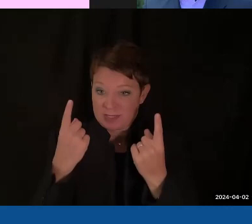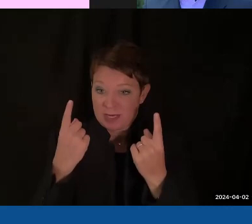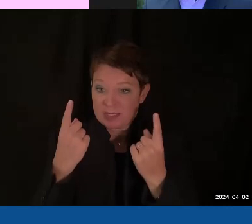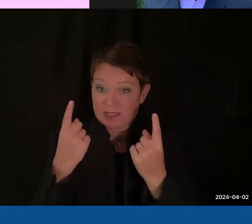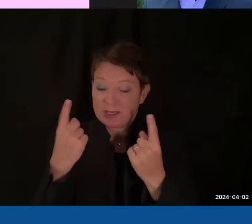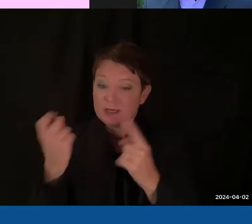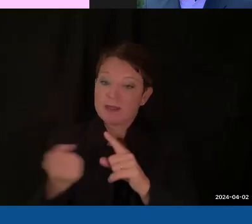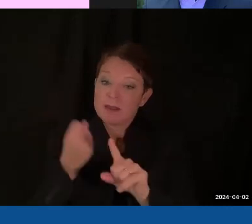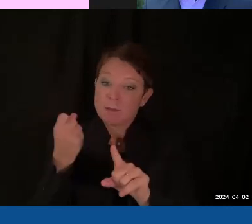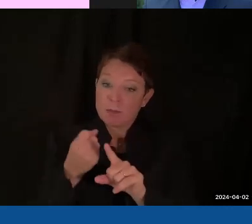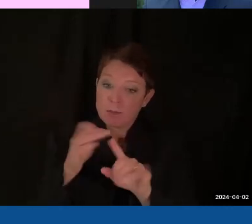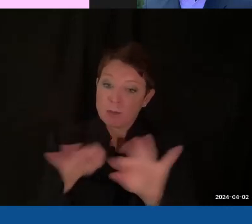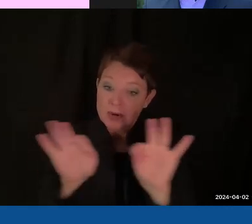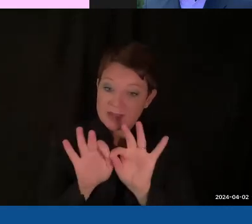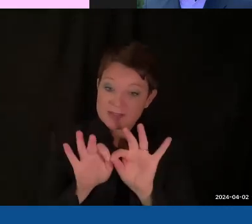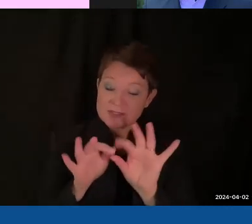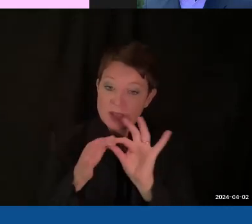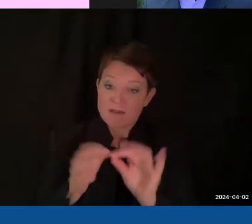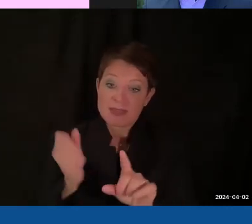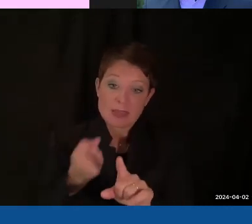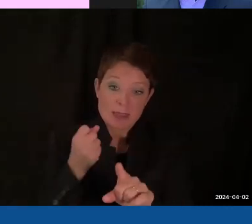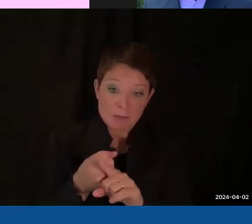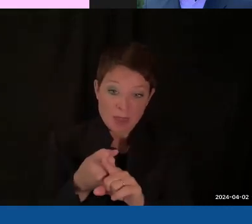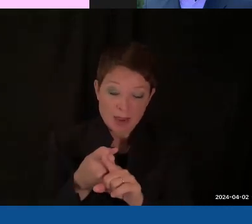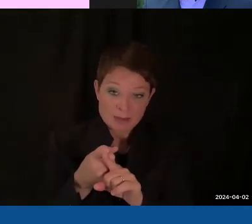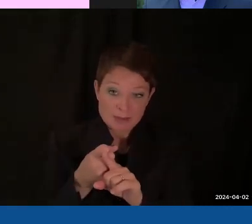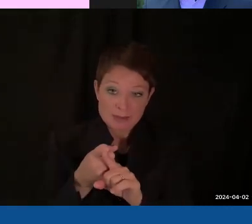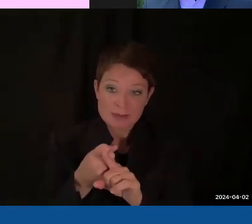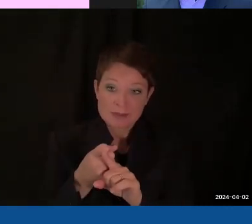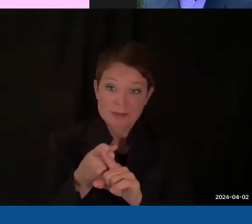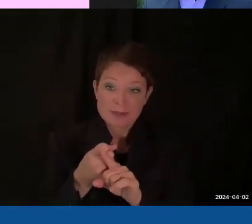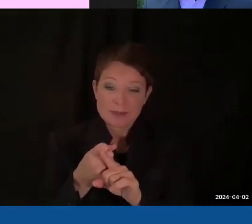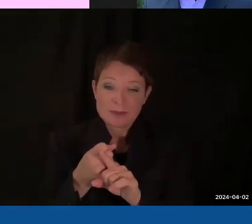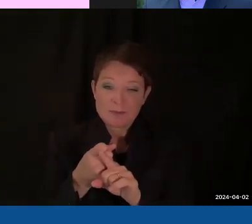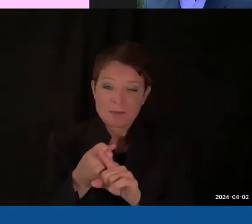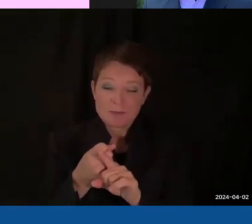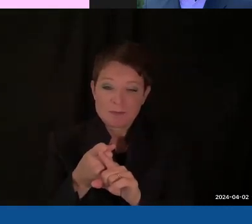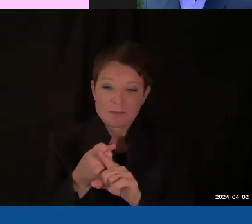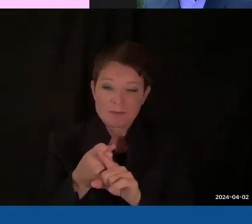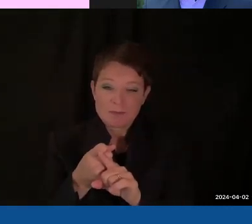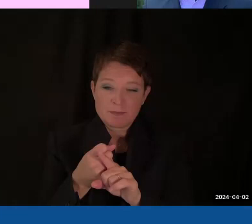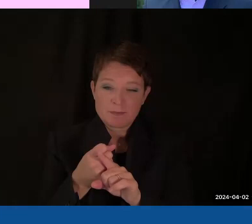the importance of the impact, that